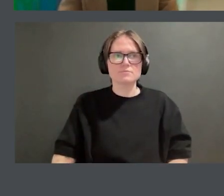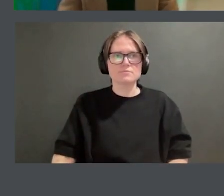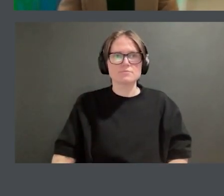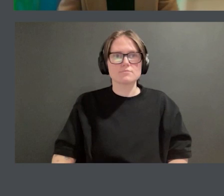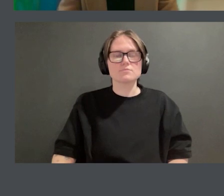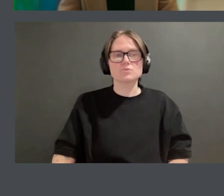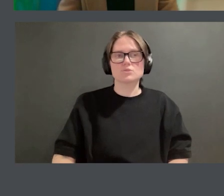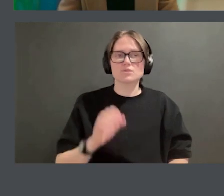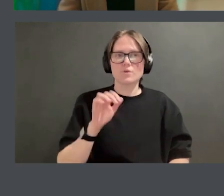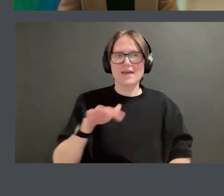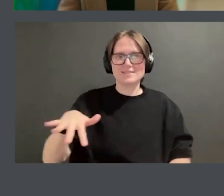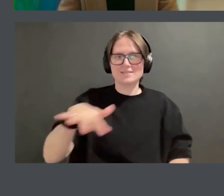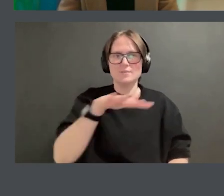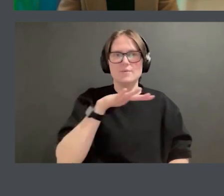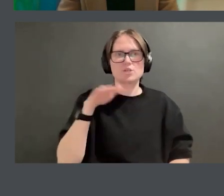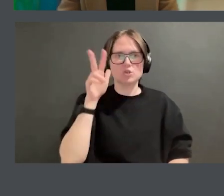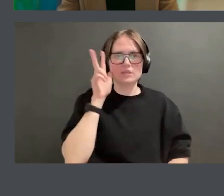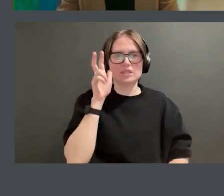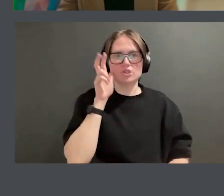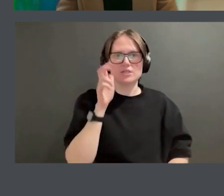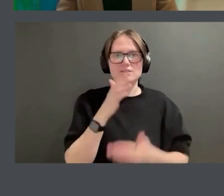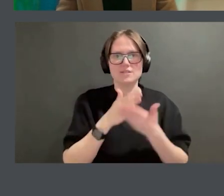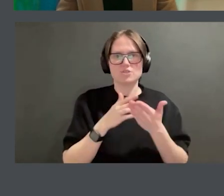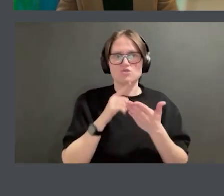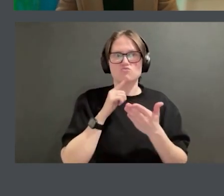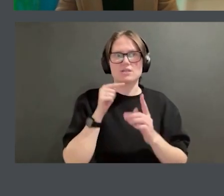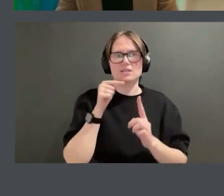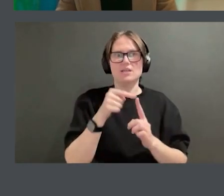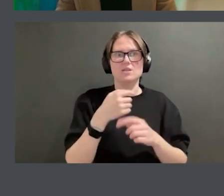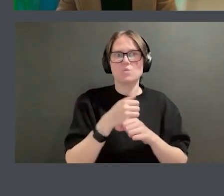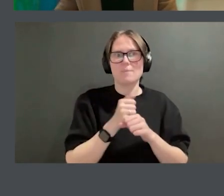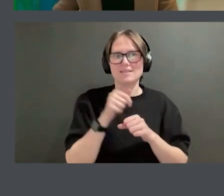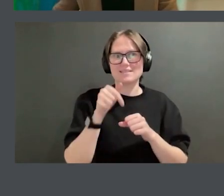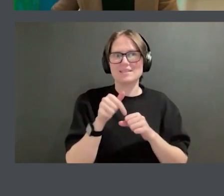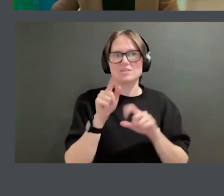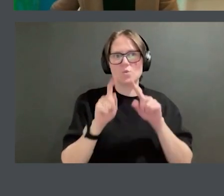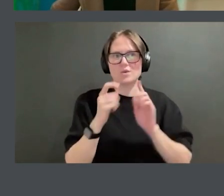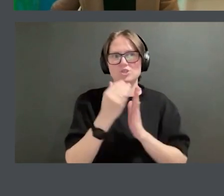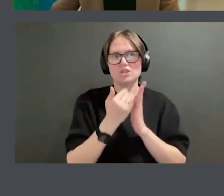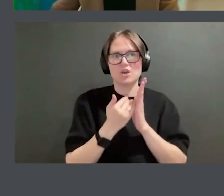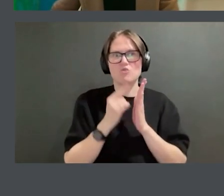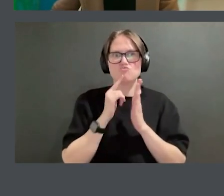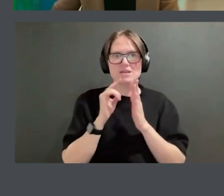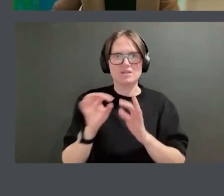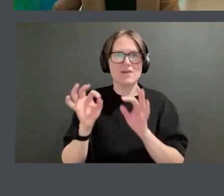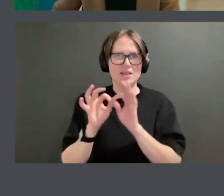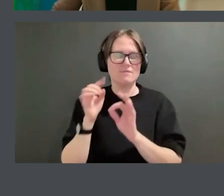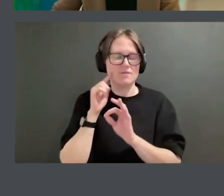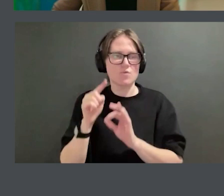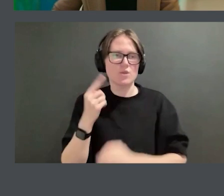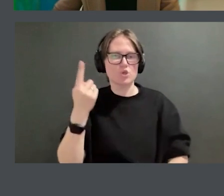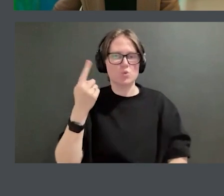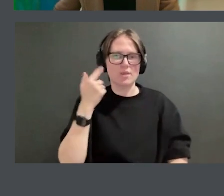hearing section is really what makes this questionnaire very relevant for the unilateral hearing loss